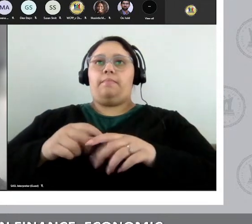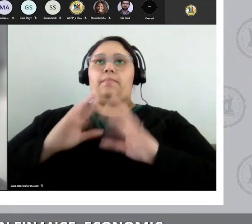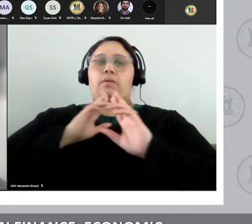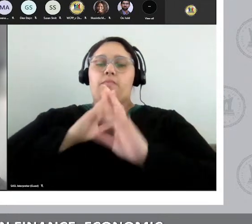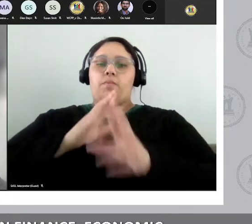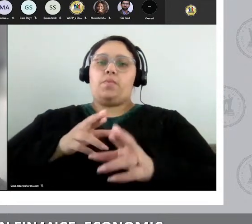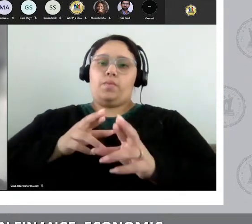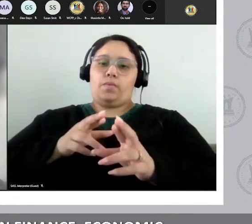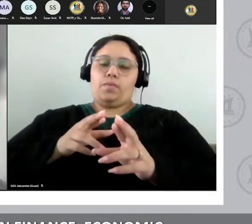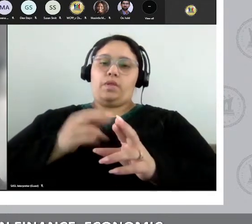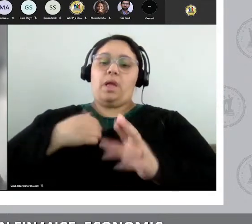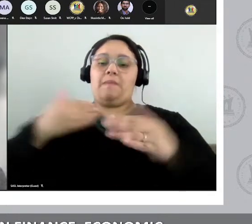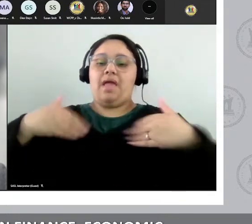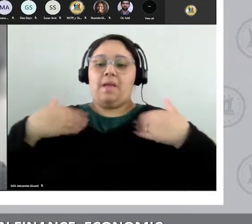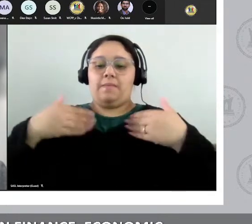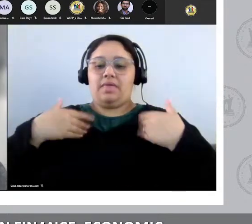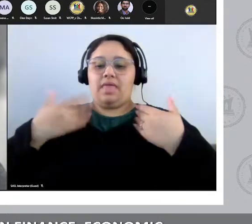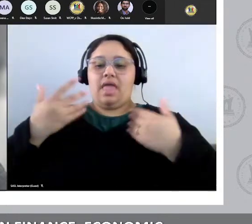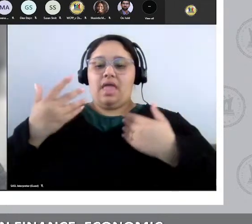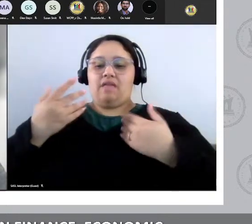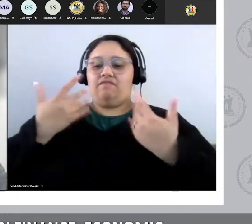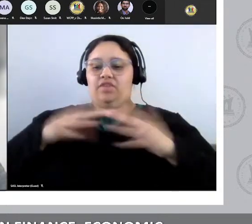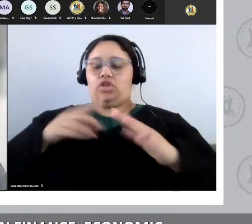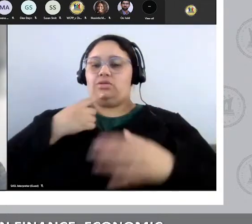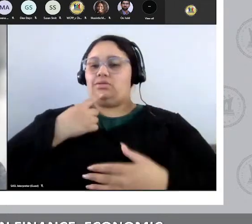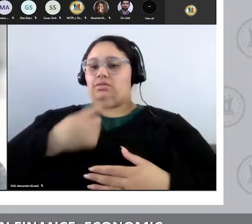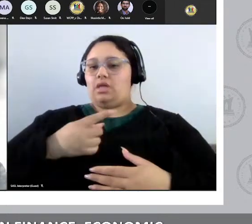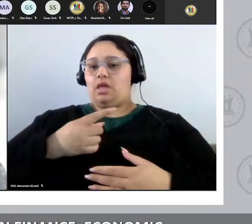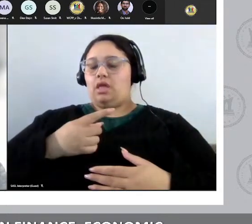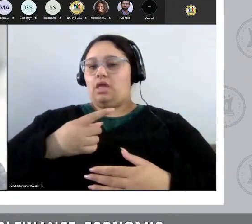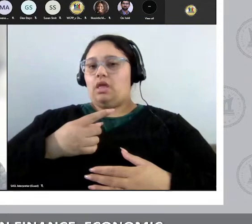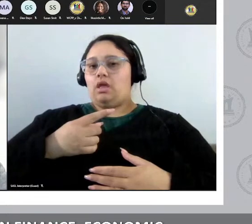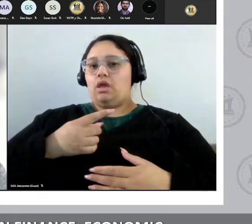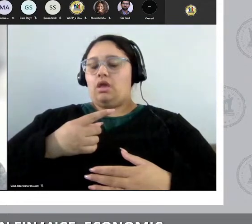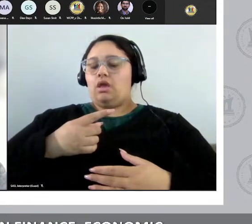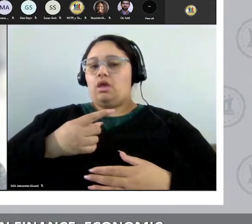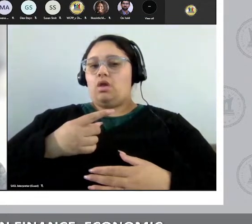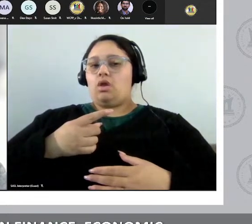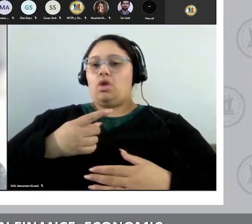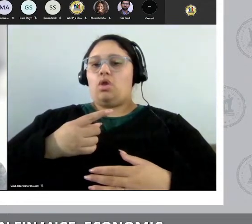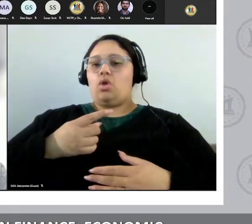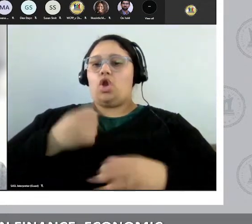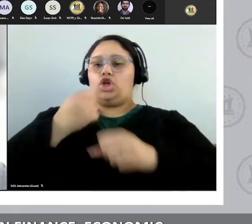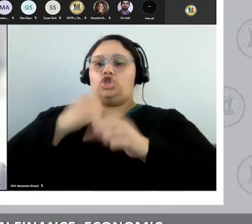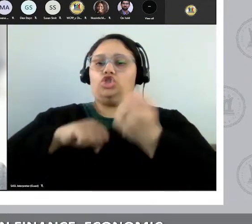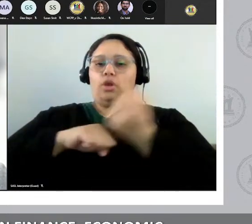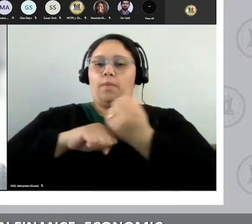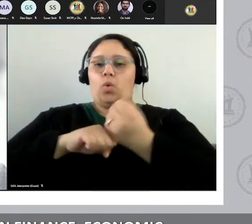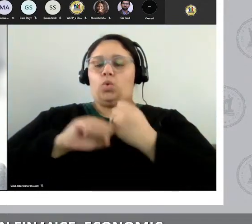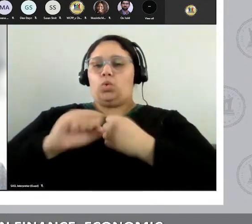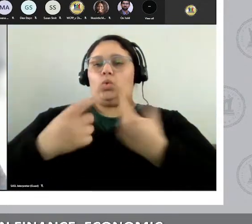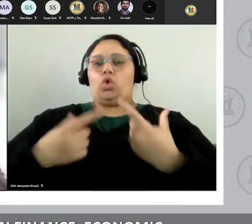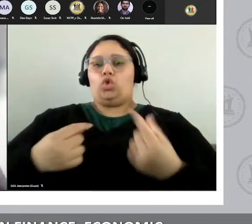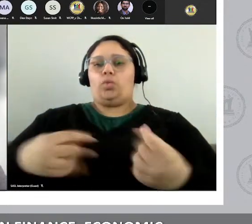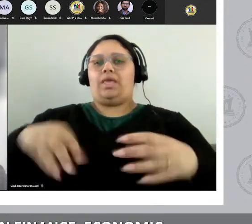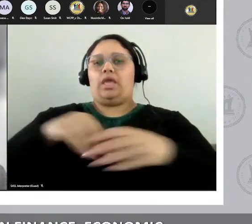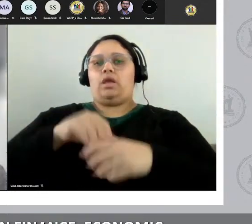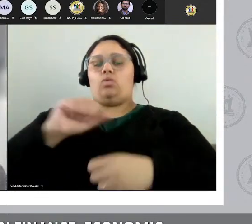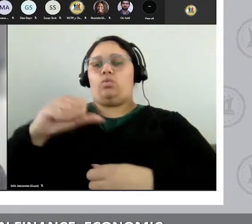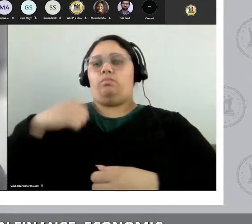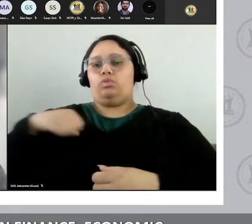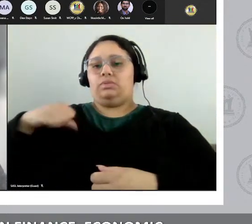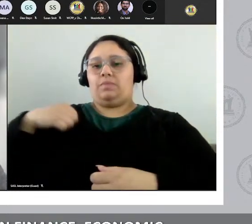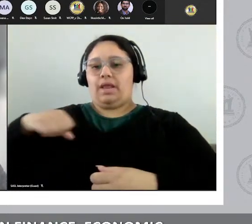reporting. And I'm happy that there is mention there of the work support that you are doing in the with the